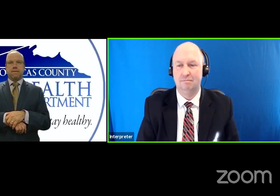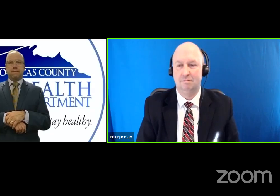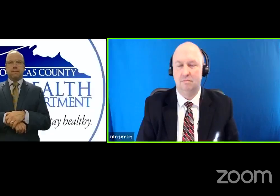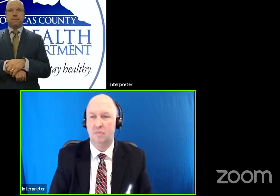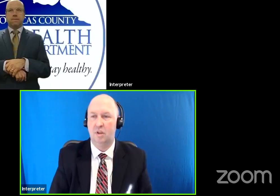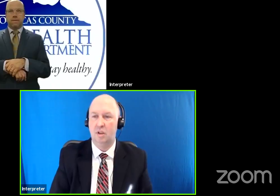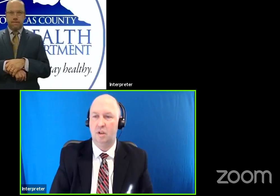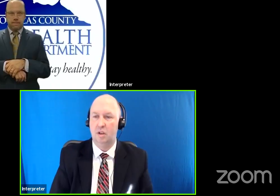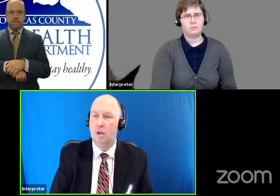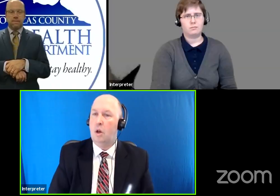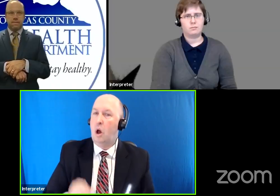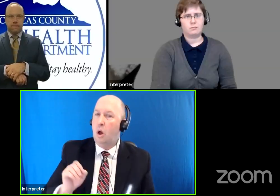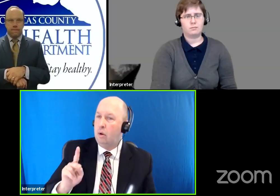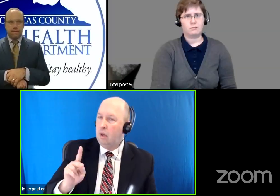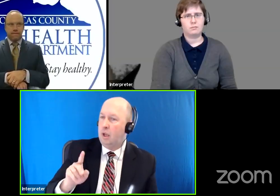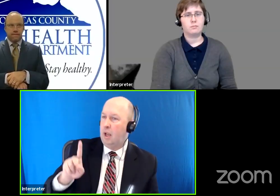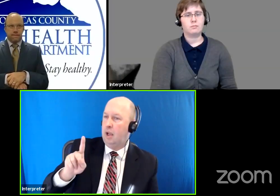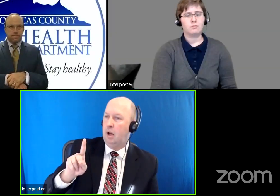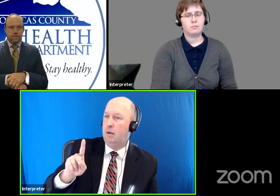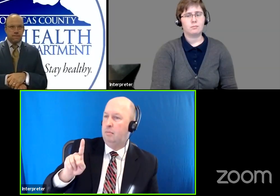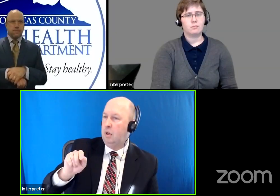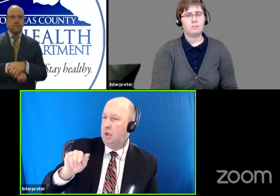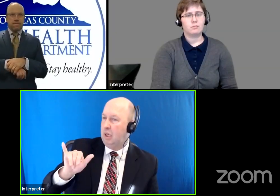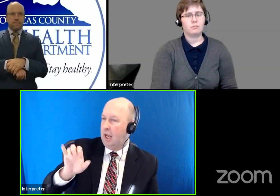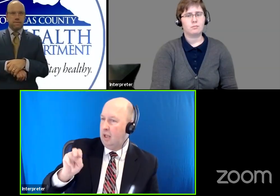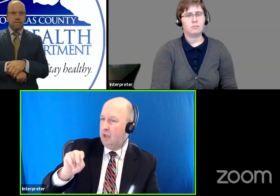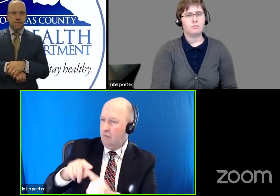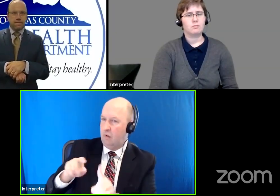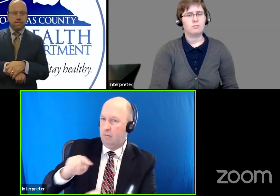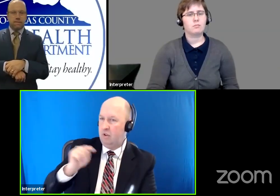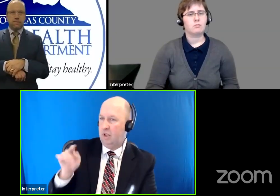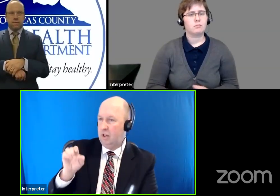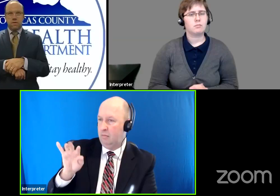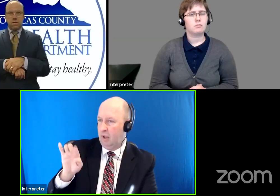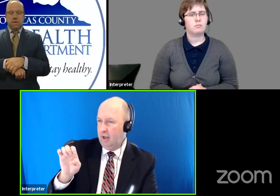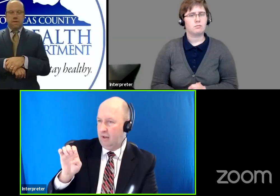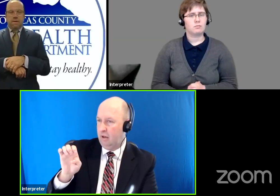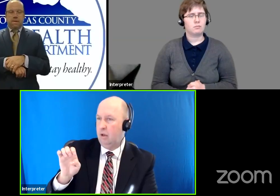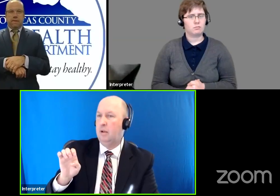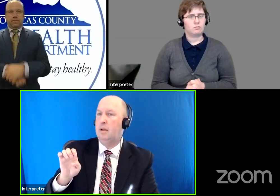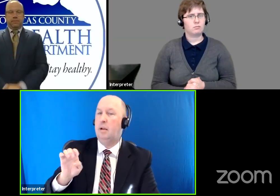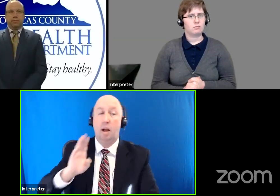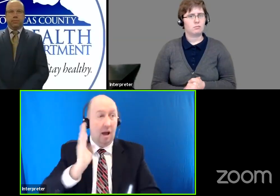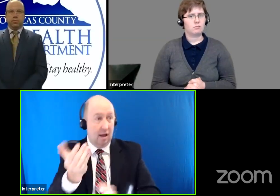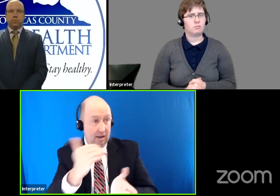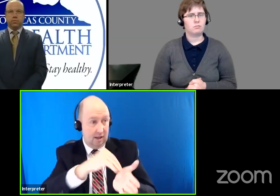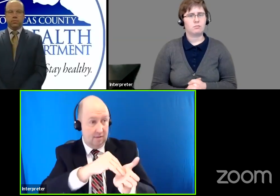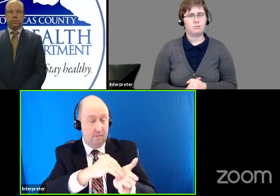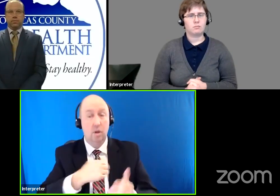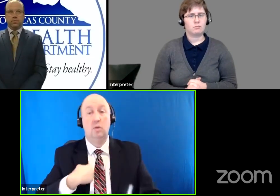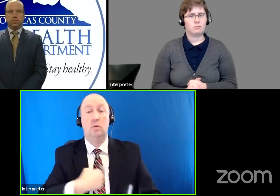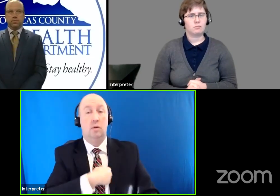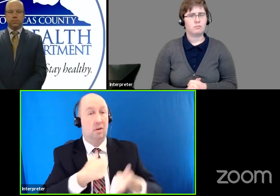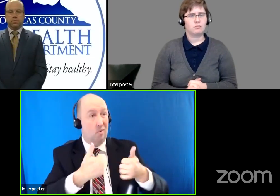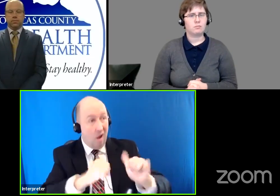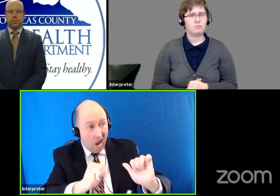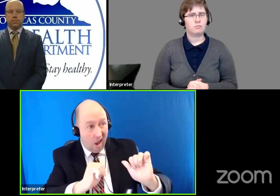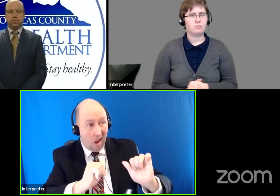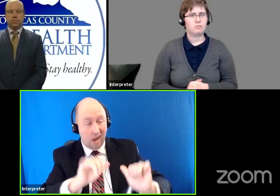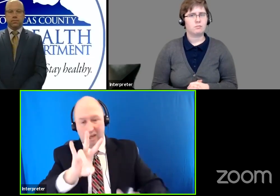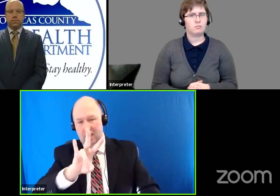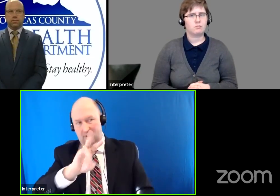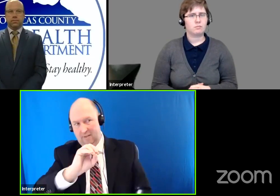Caitlin with the Blade, please ask your question. Hi again. So we've been striving for this